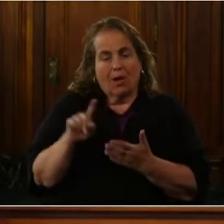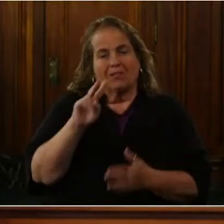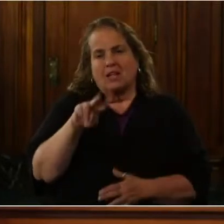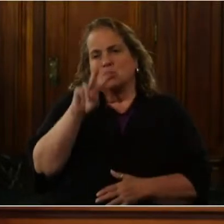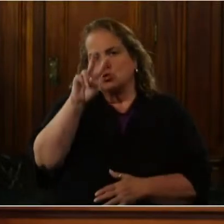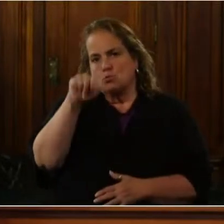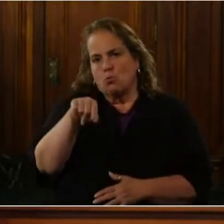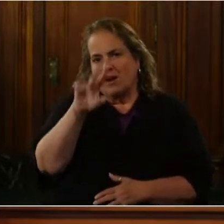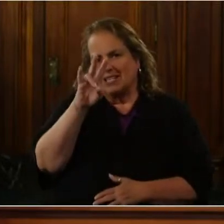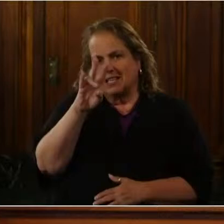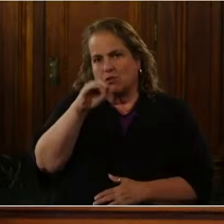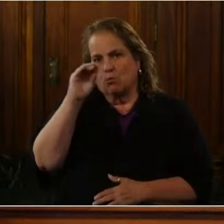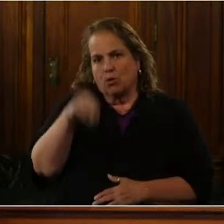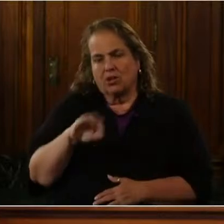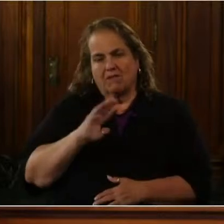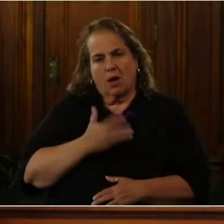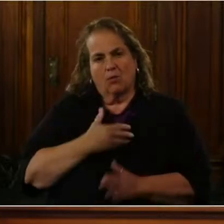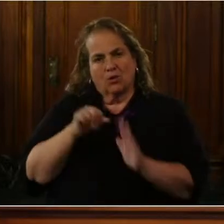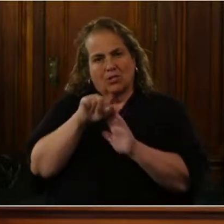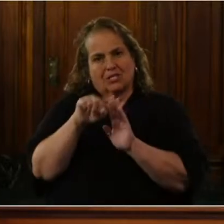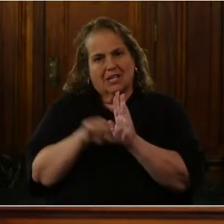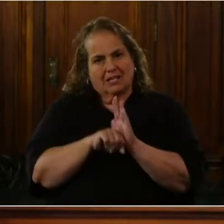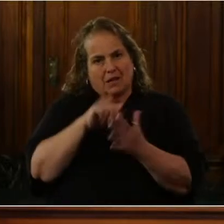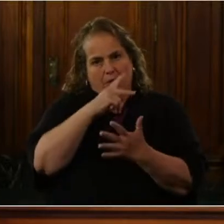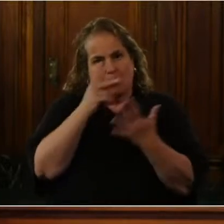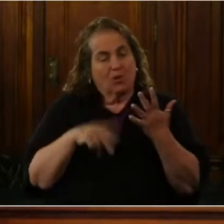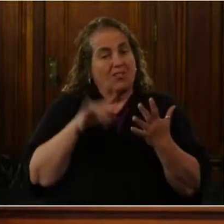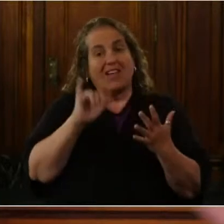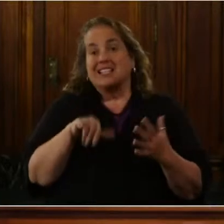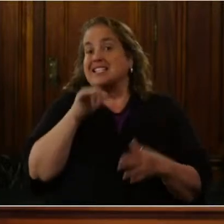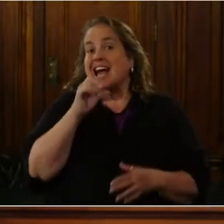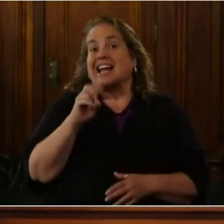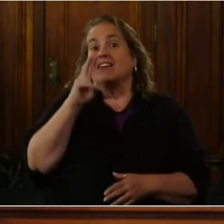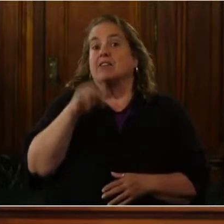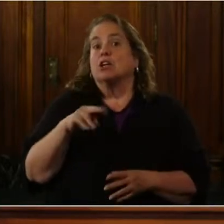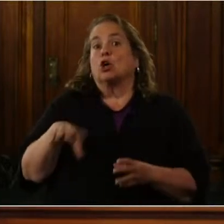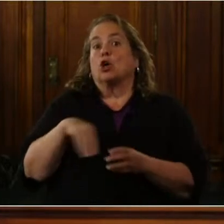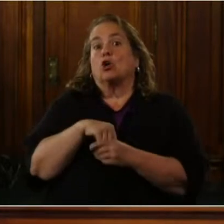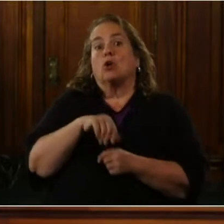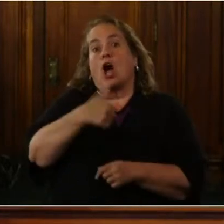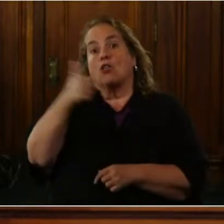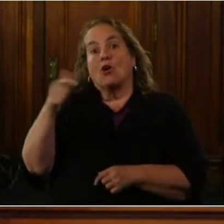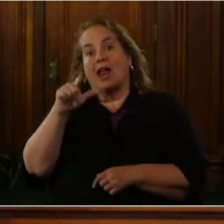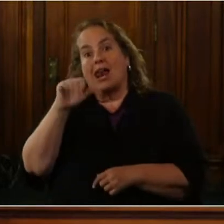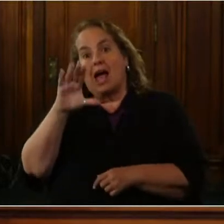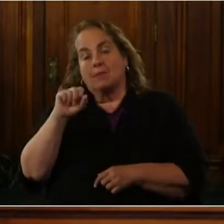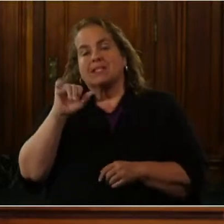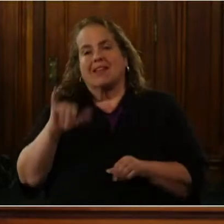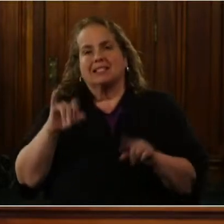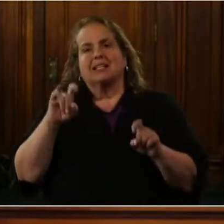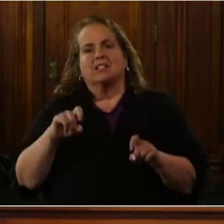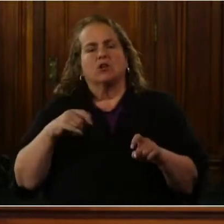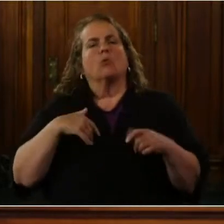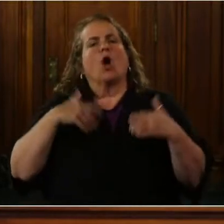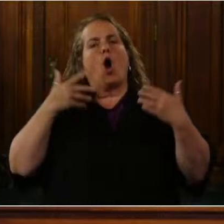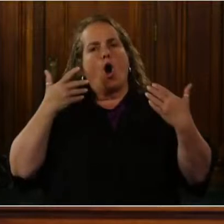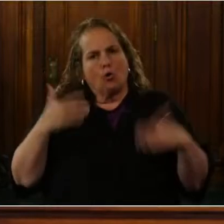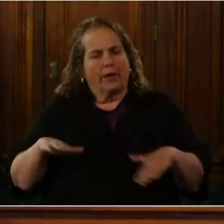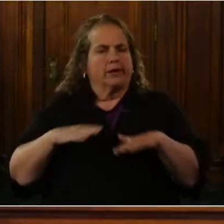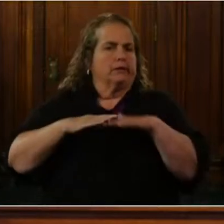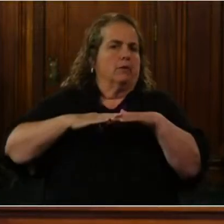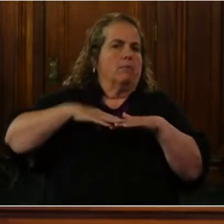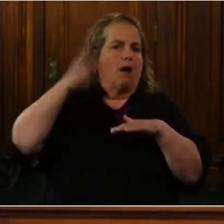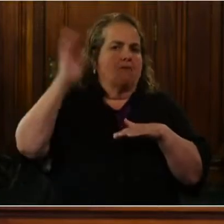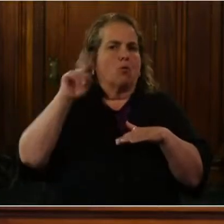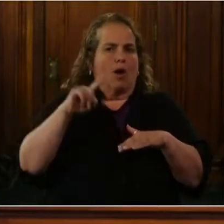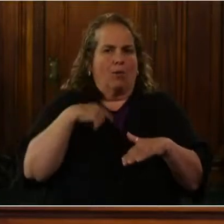our state's population. That doesn't even include all the other labs who are doing testing. So we are well north of what we need to be